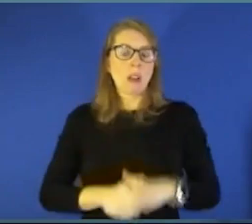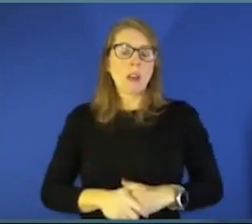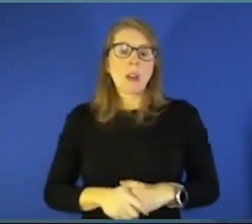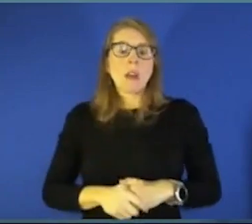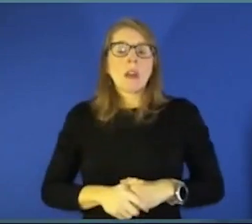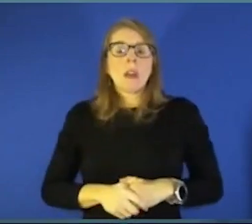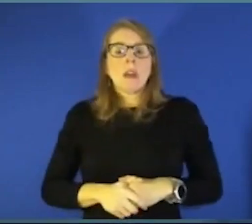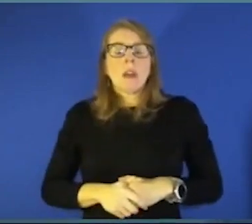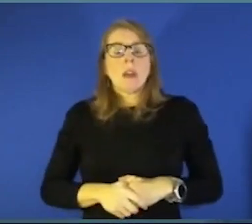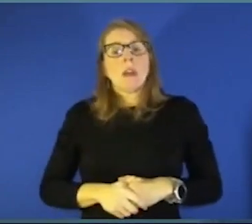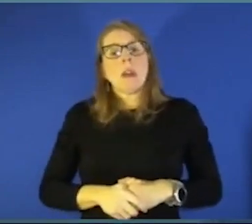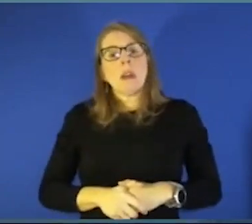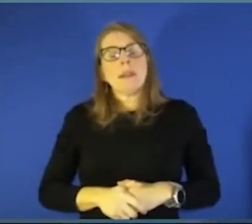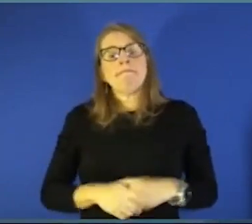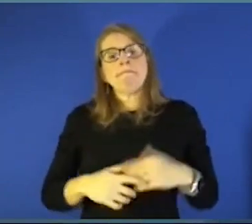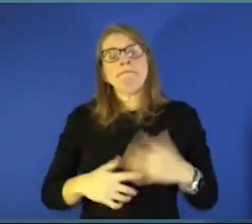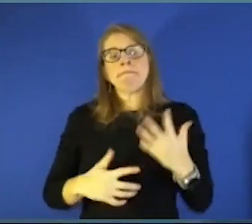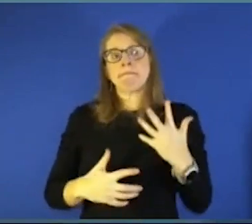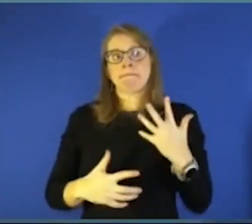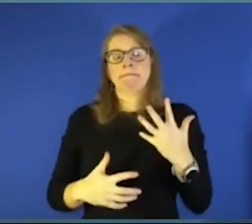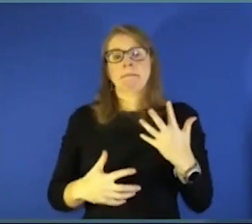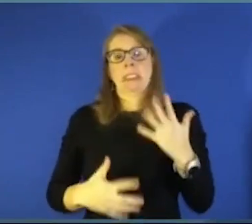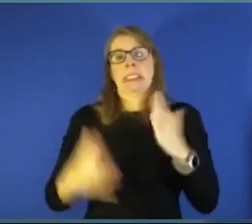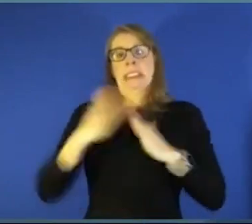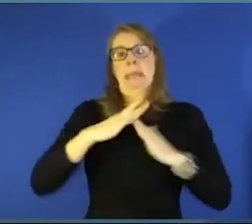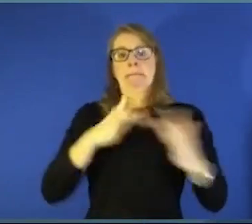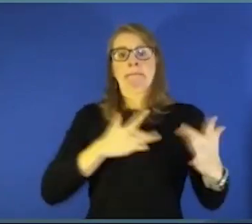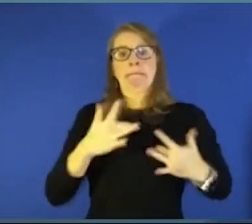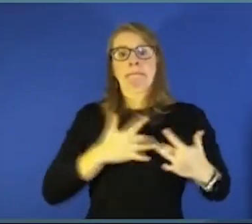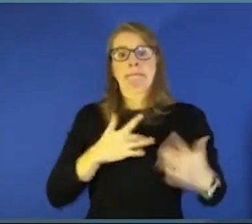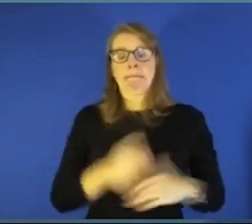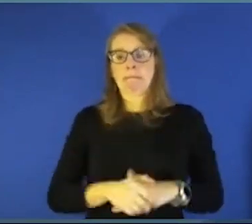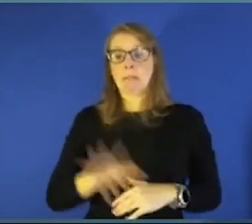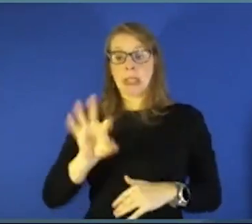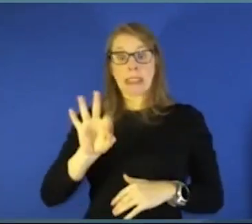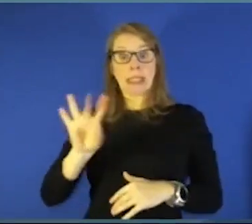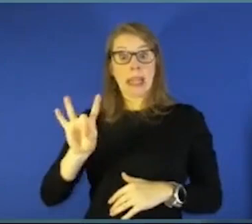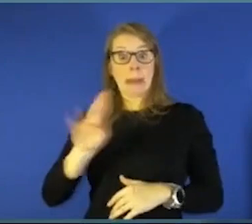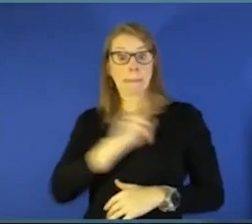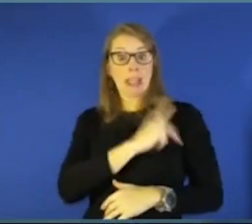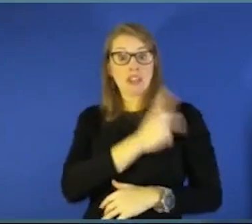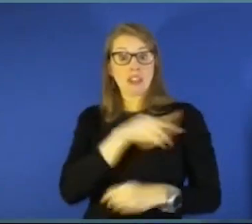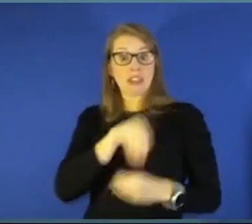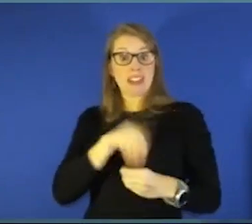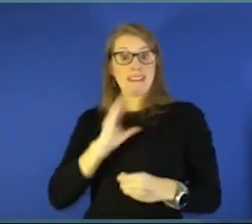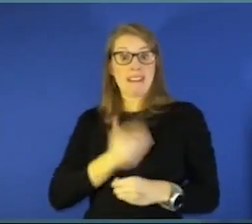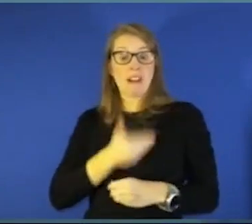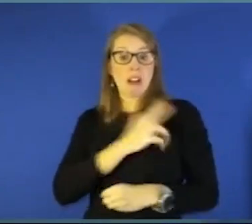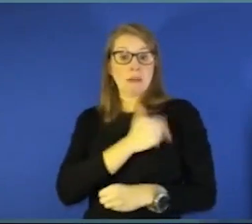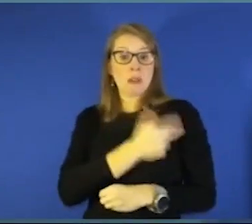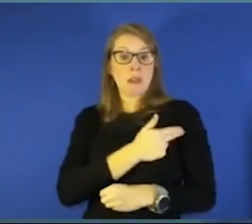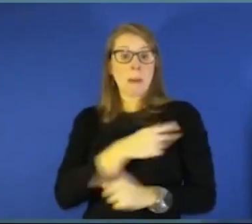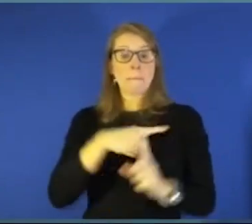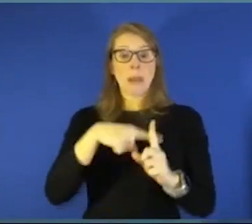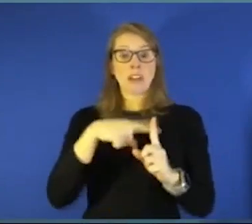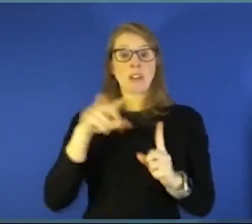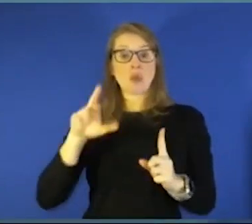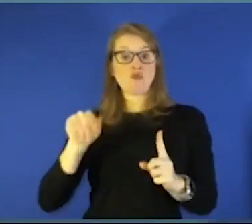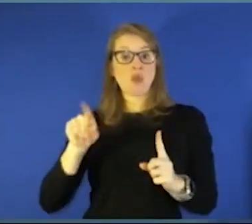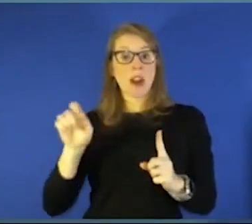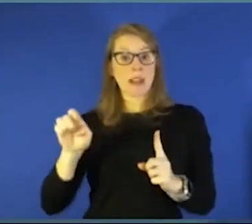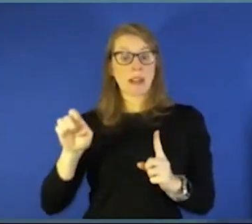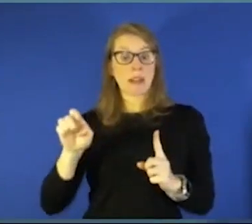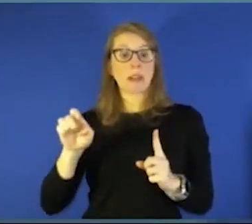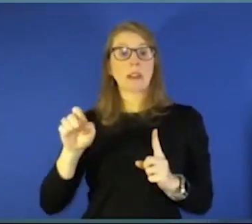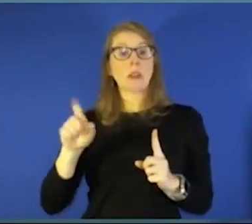most disconcerting is when we had 98 patients in our hospital, our positivity rate in